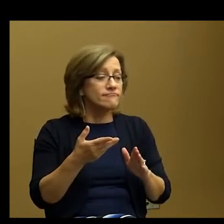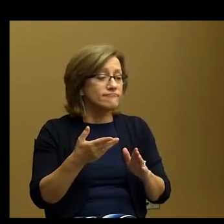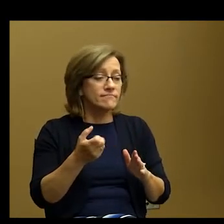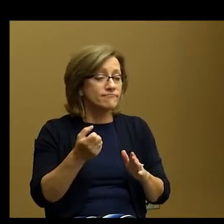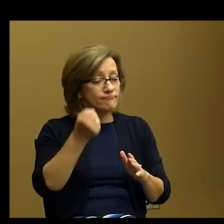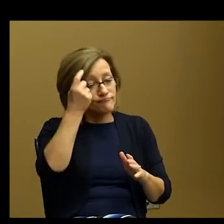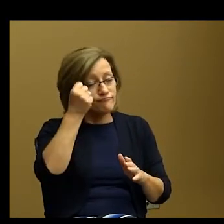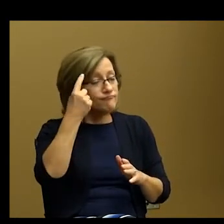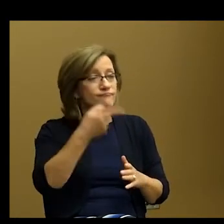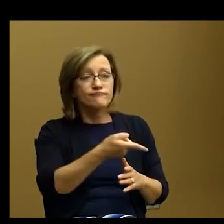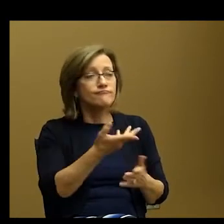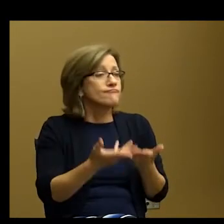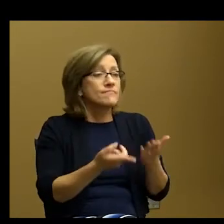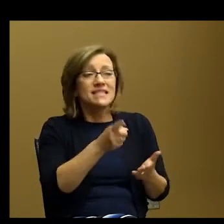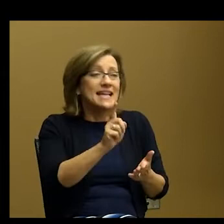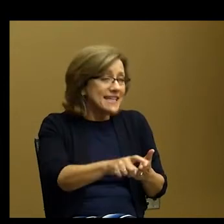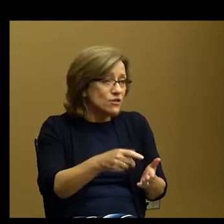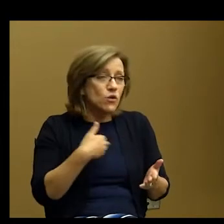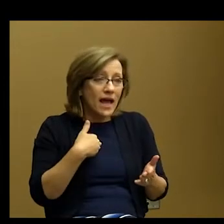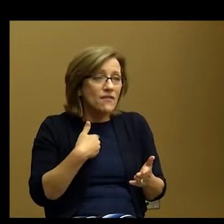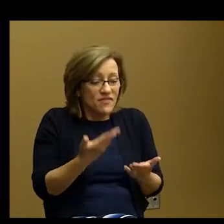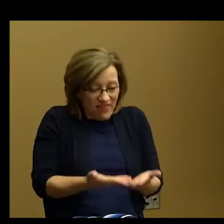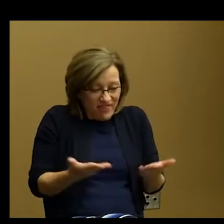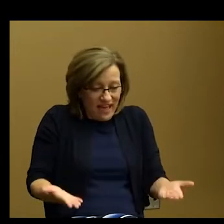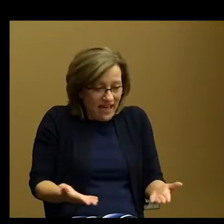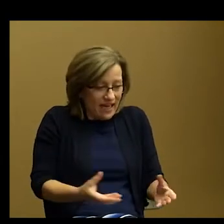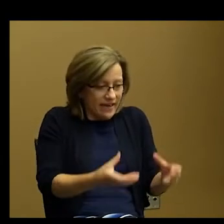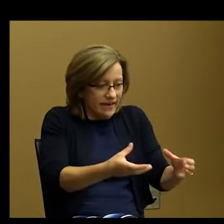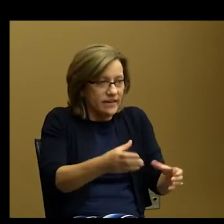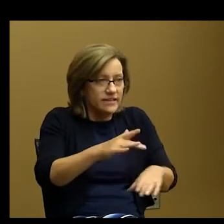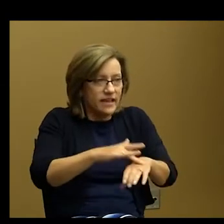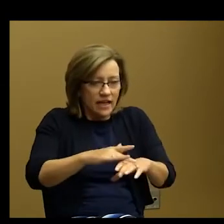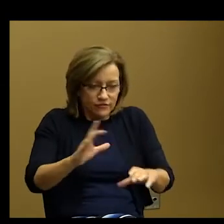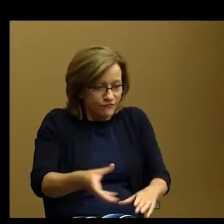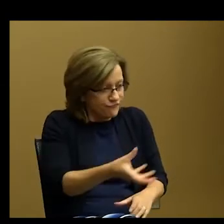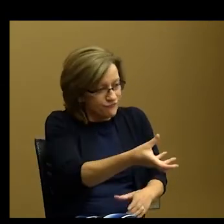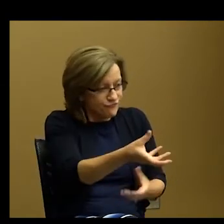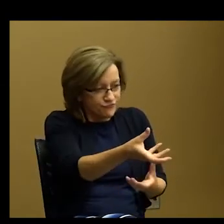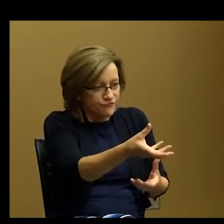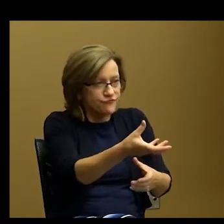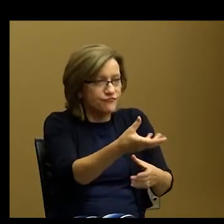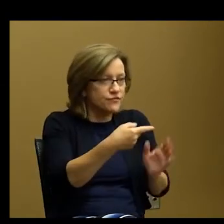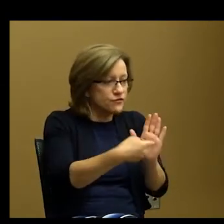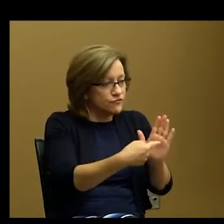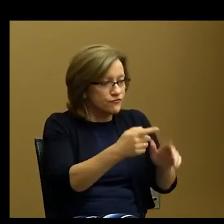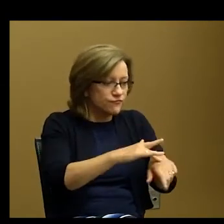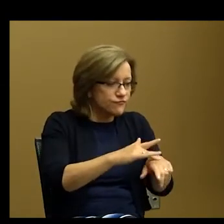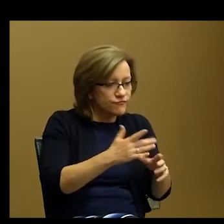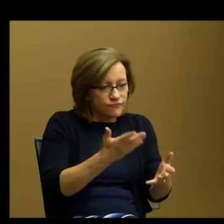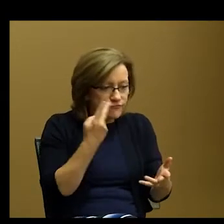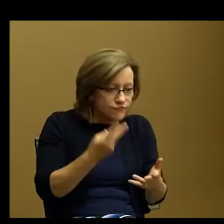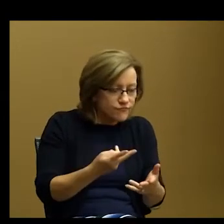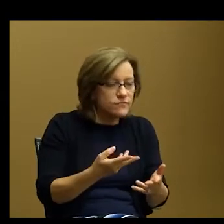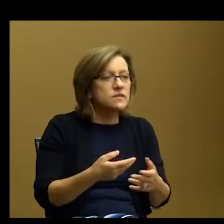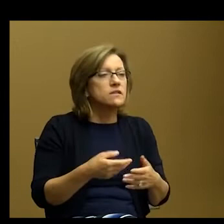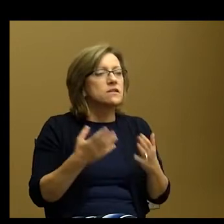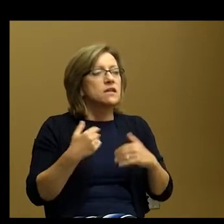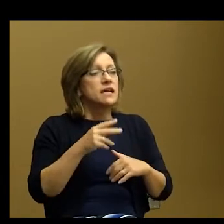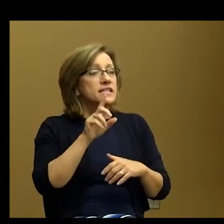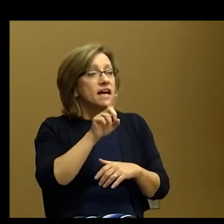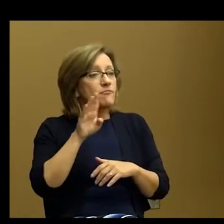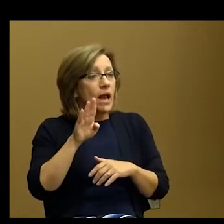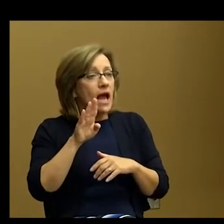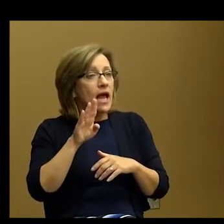they may have to have. And what we do in the deaf-blind world is use calendar systems and object cues